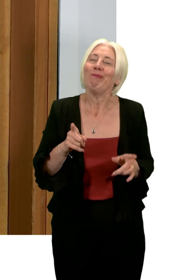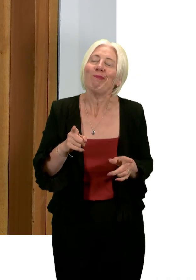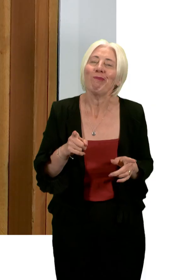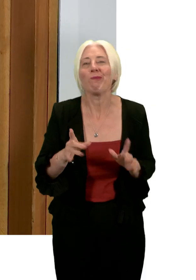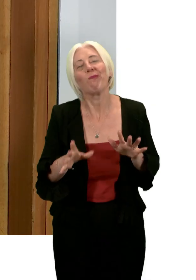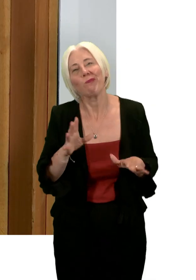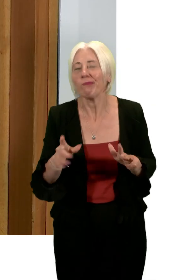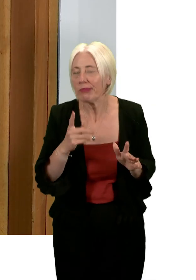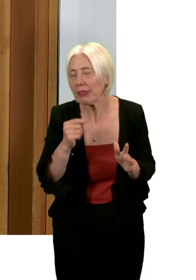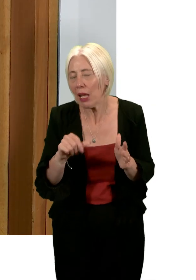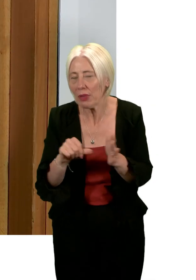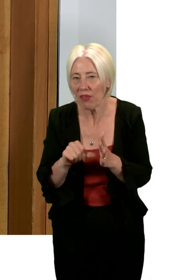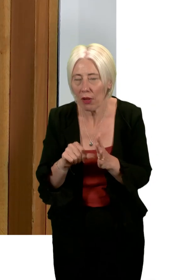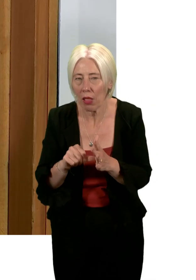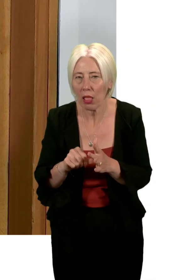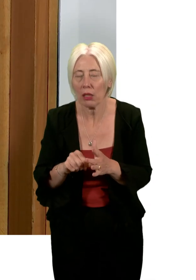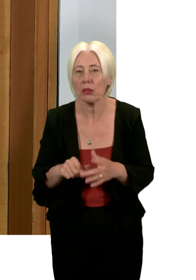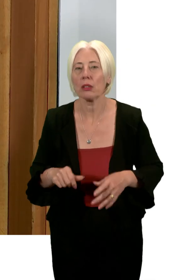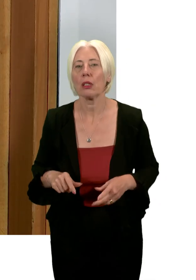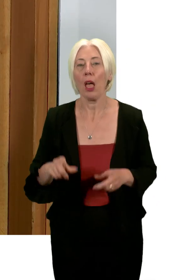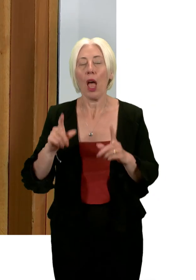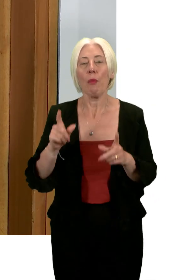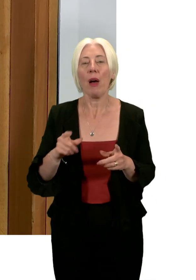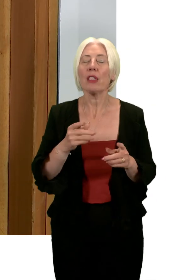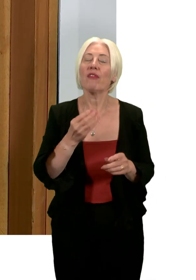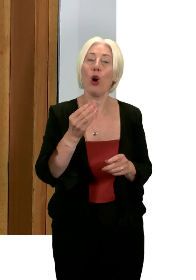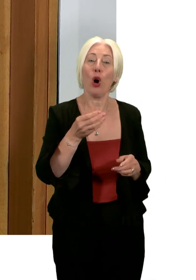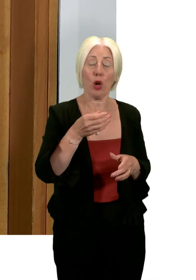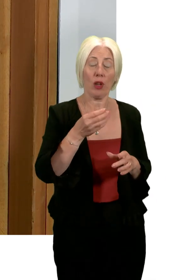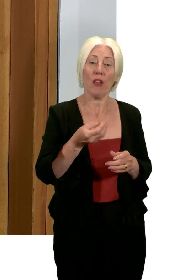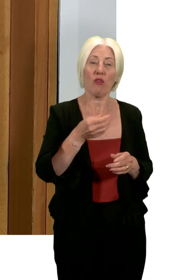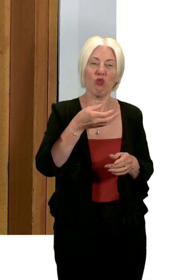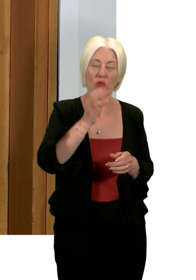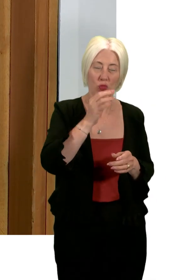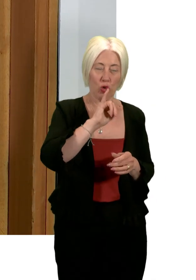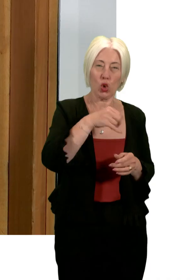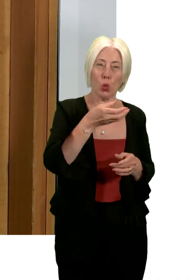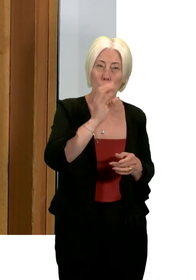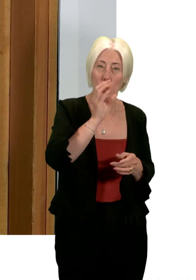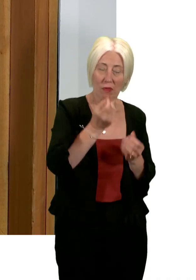would mention that would be relevant is that the soft drinks levy has had a positive impact. We know, and